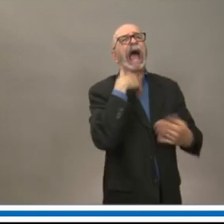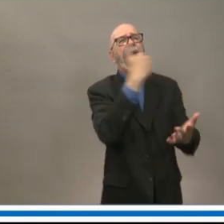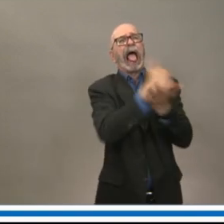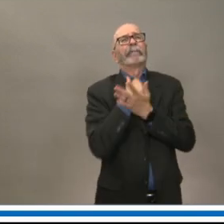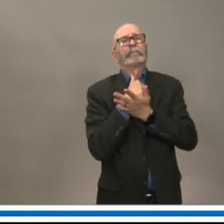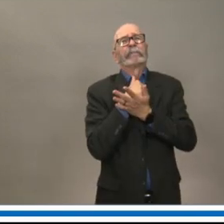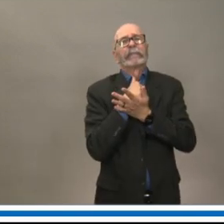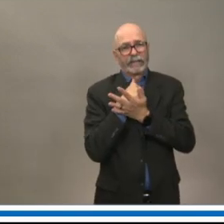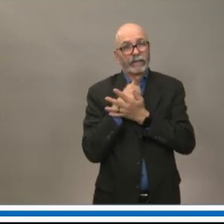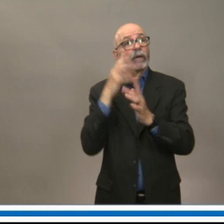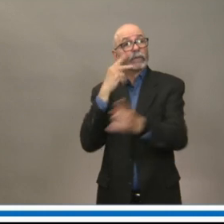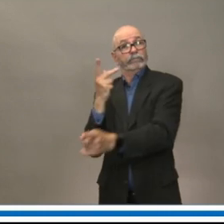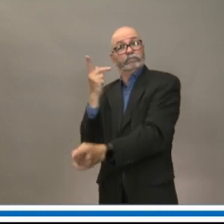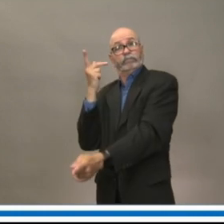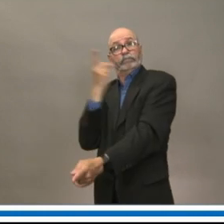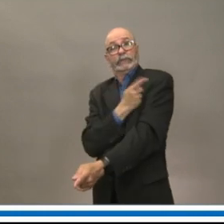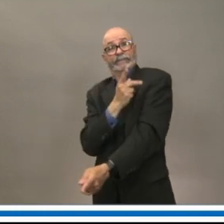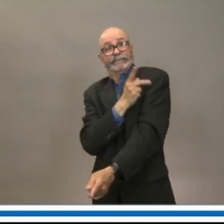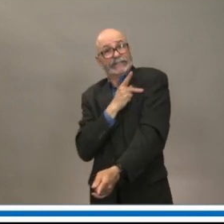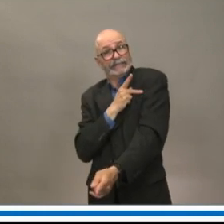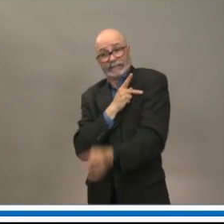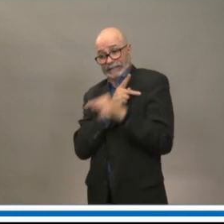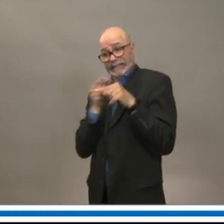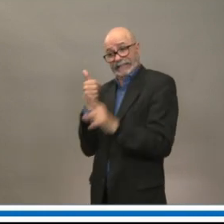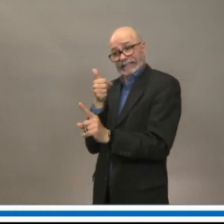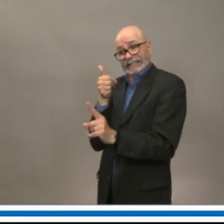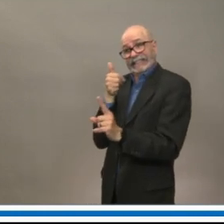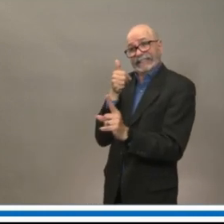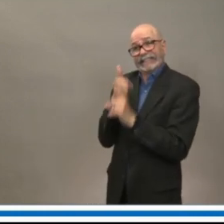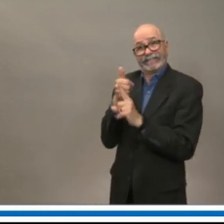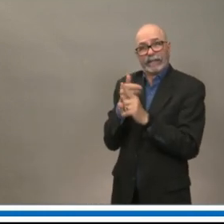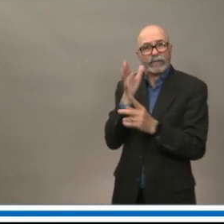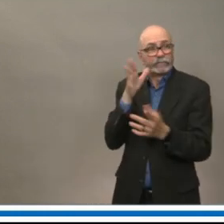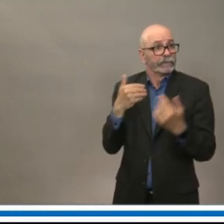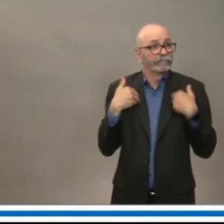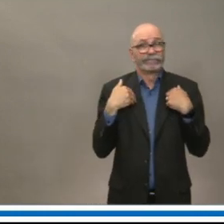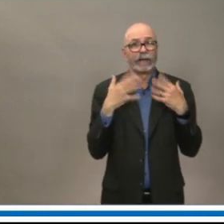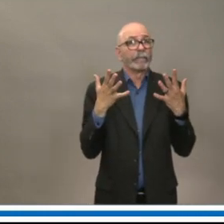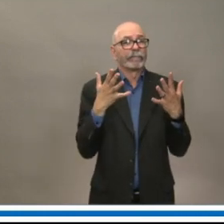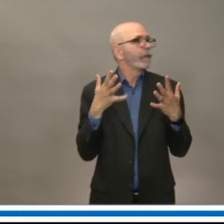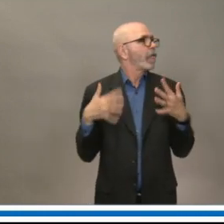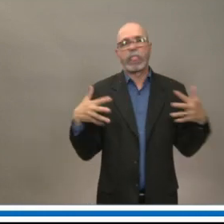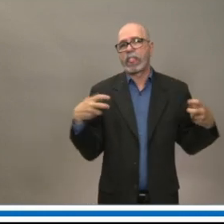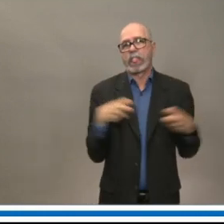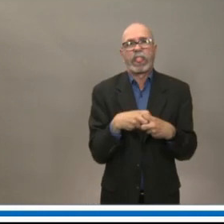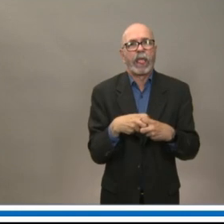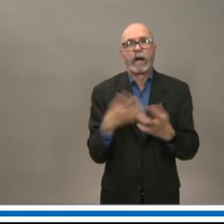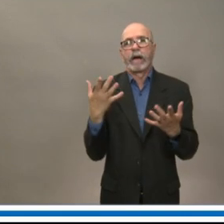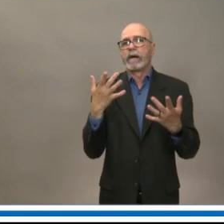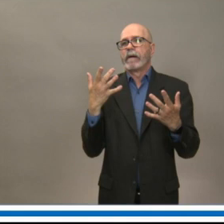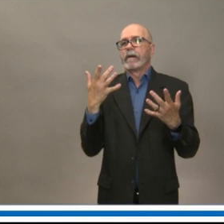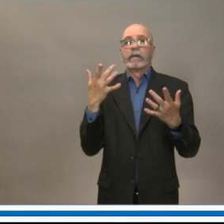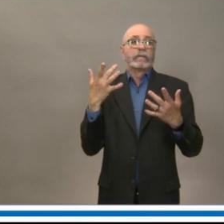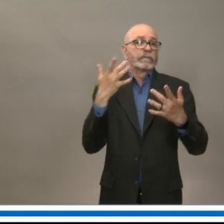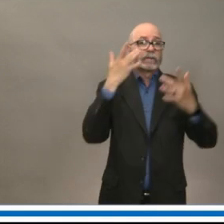too strapped with its own finances to help? No, we've been working with